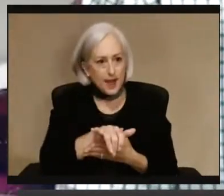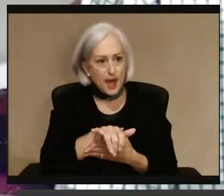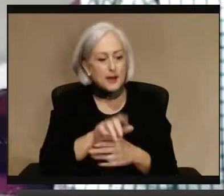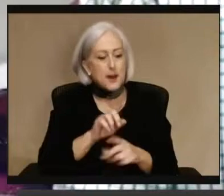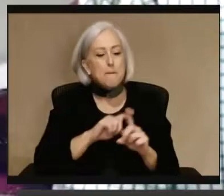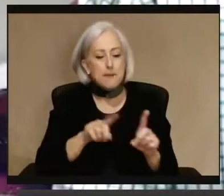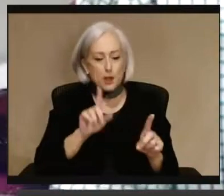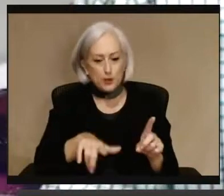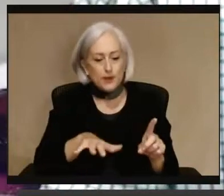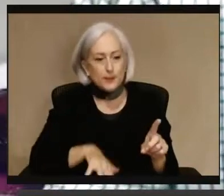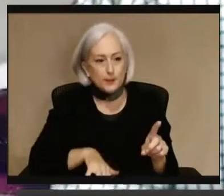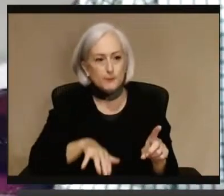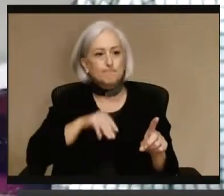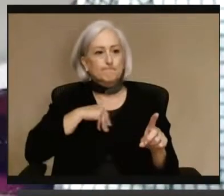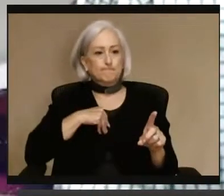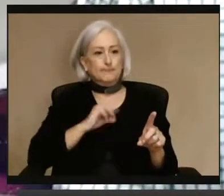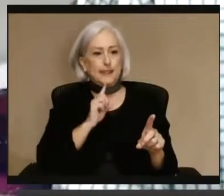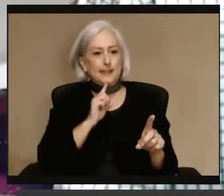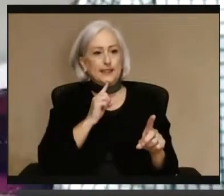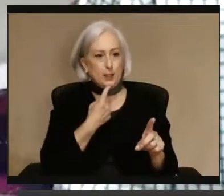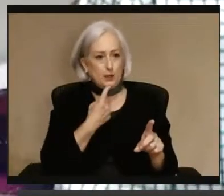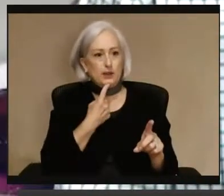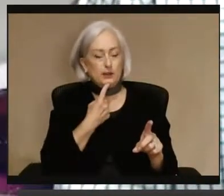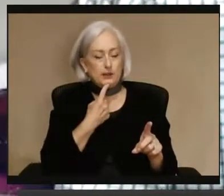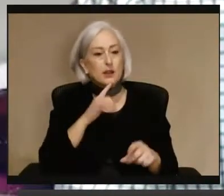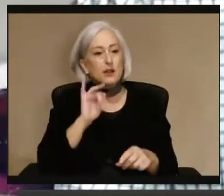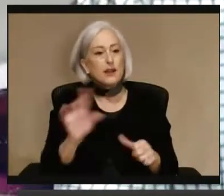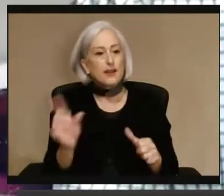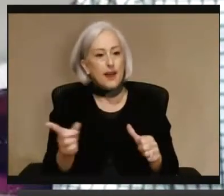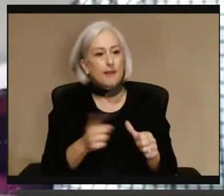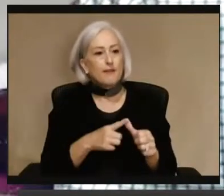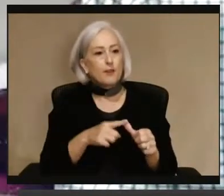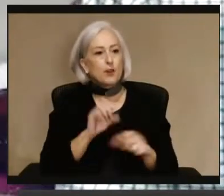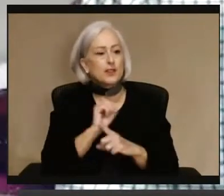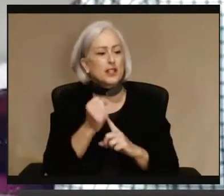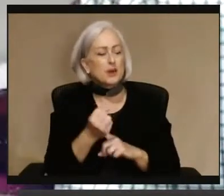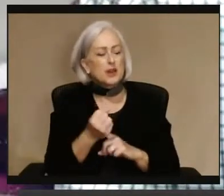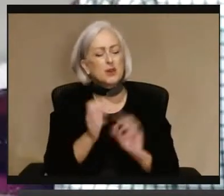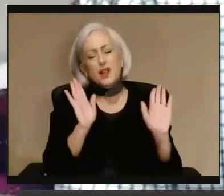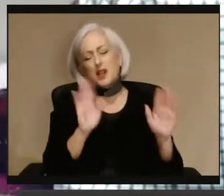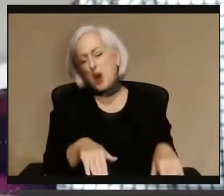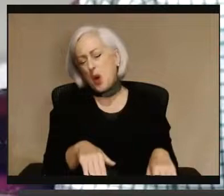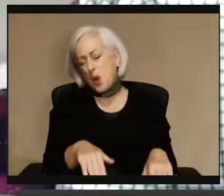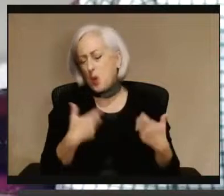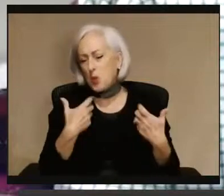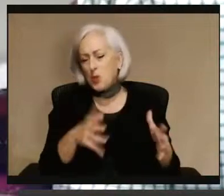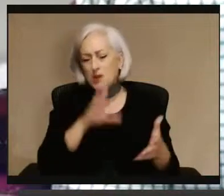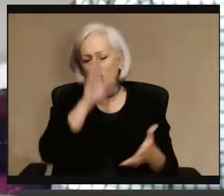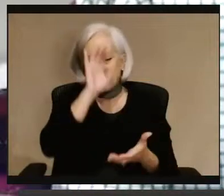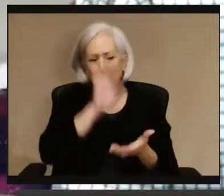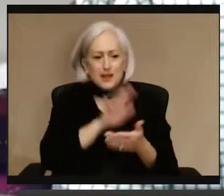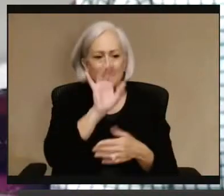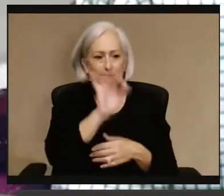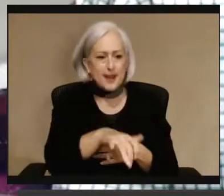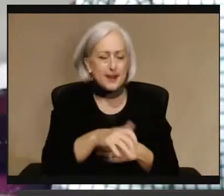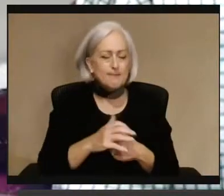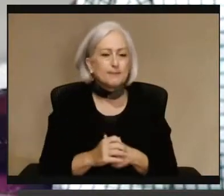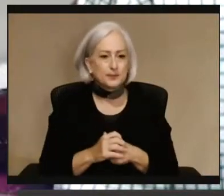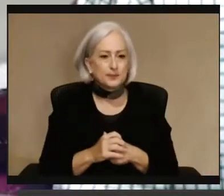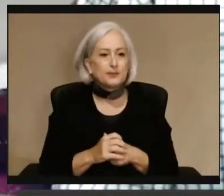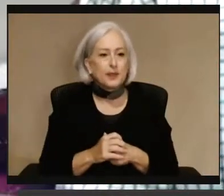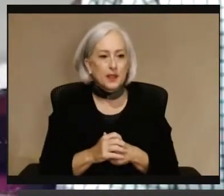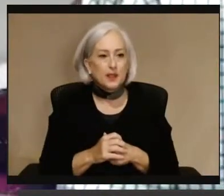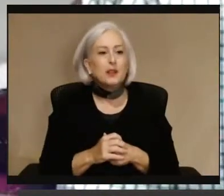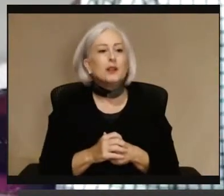because with his first incident, we didn't want to believe that, and so his